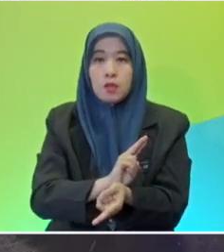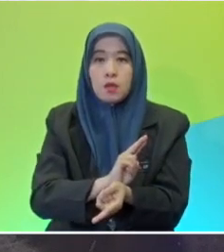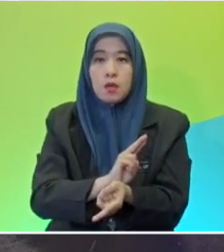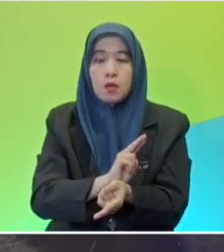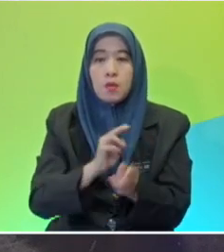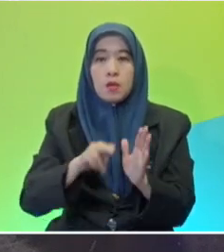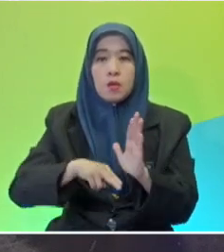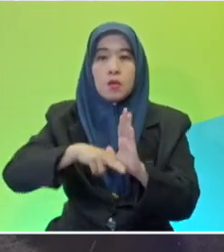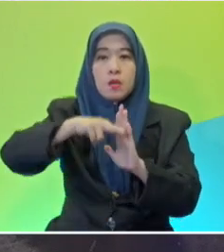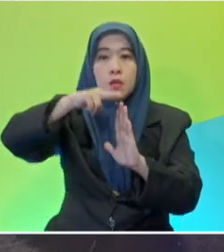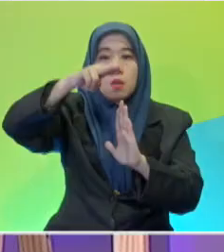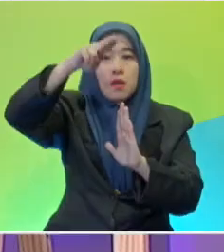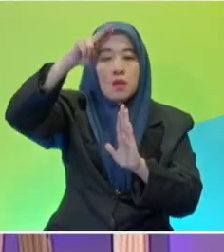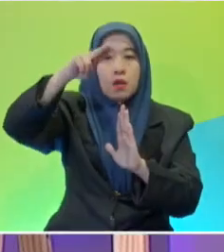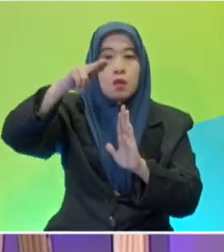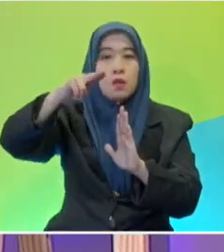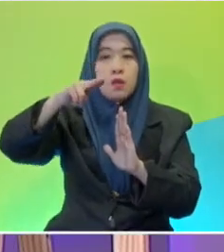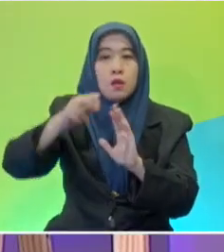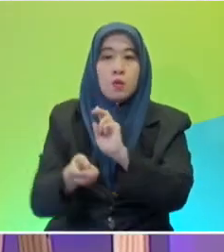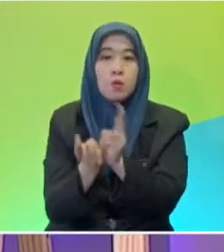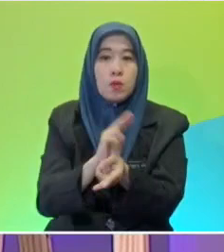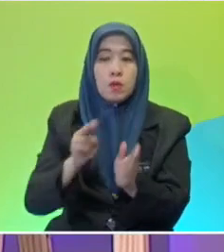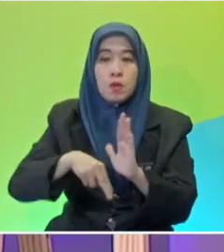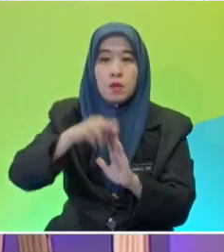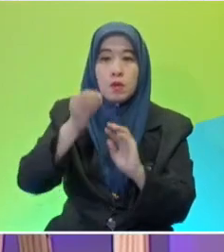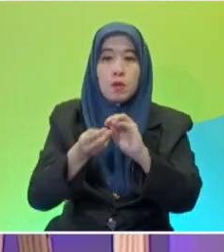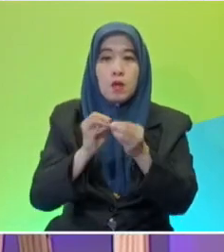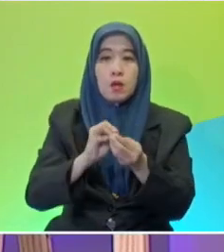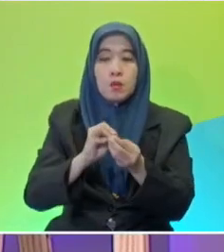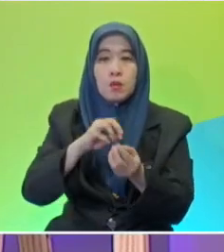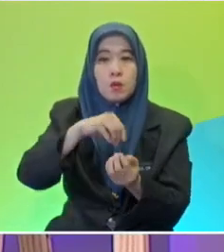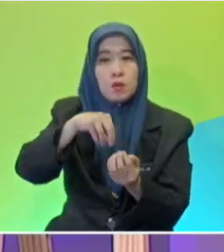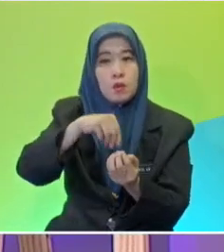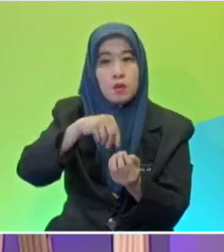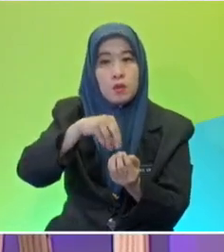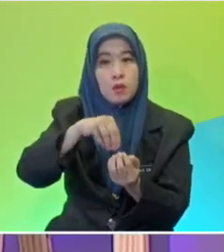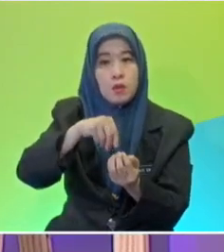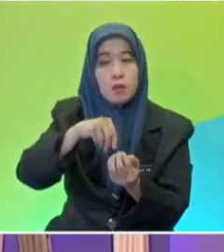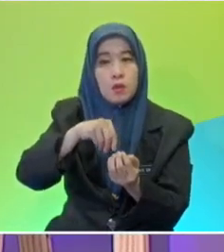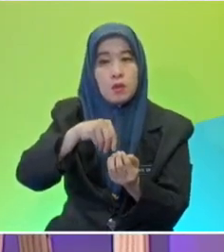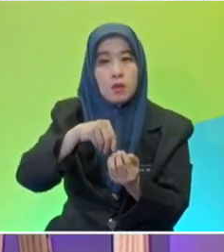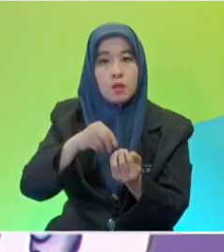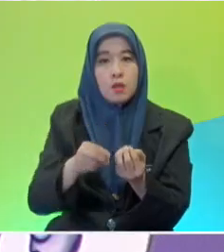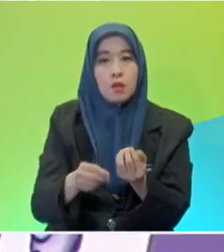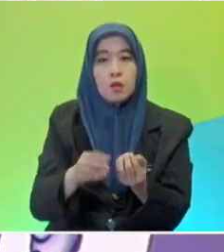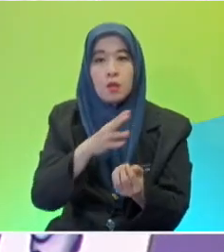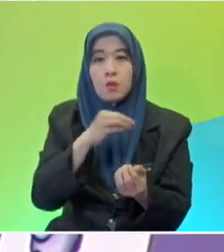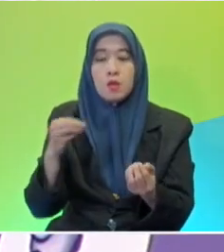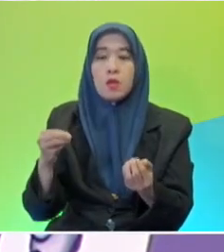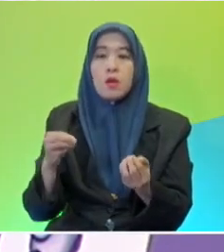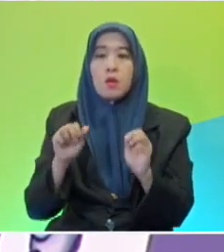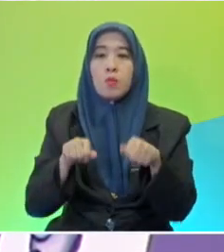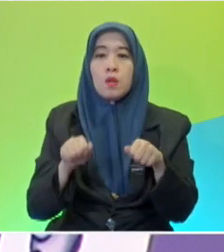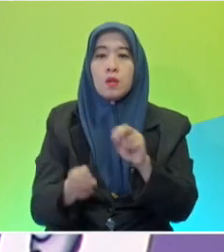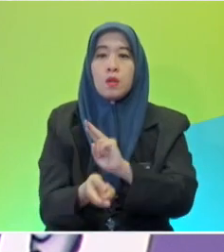the seedlings. Yes. Okay, it changes on the number of the seedling, number Okay. of the leaves, and you also can see the